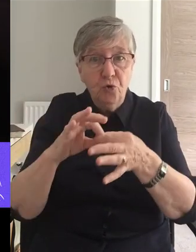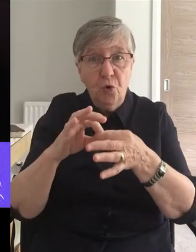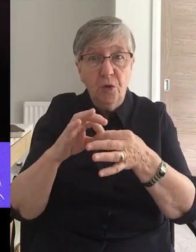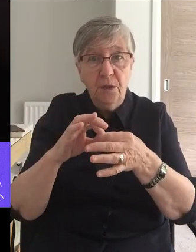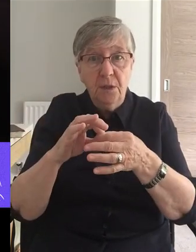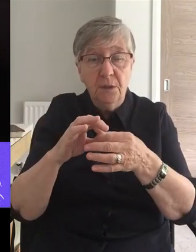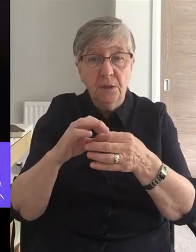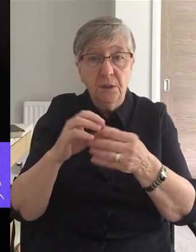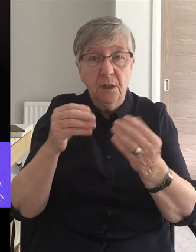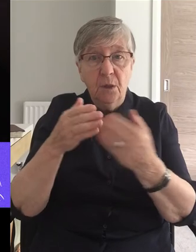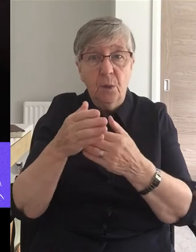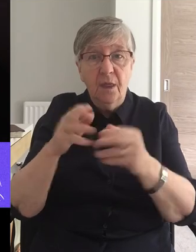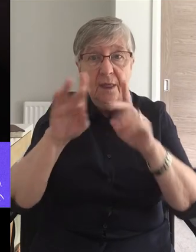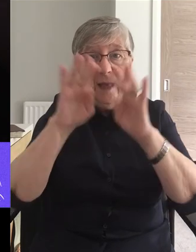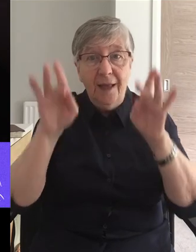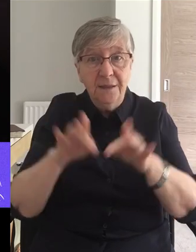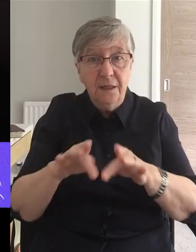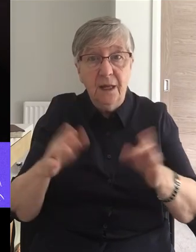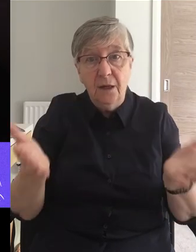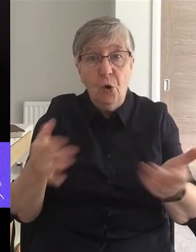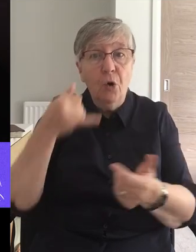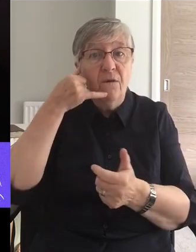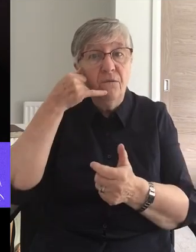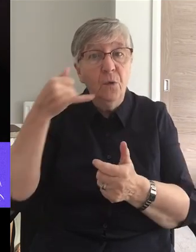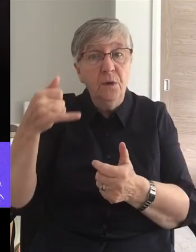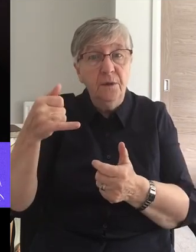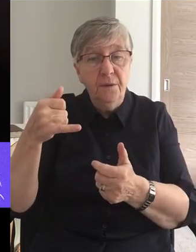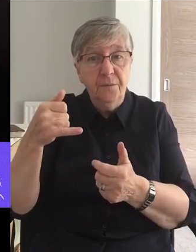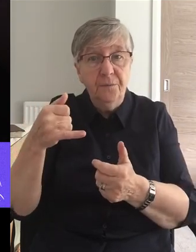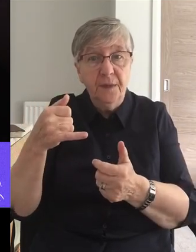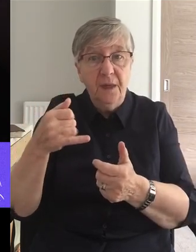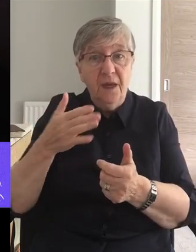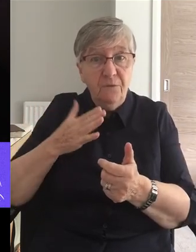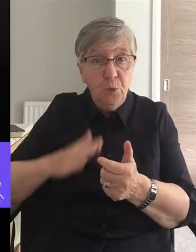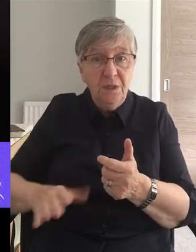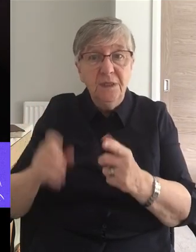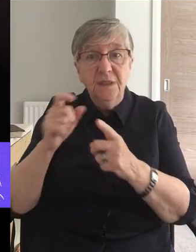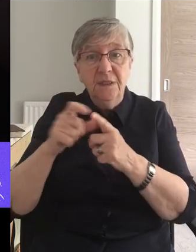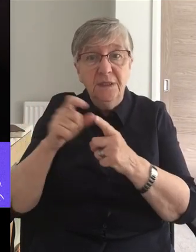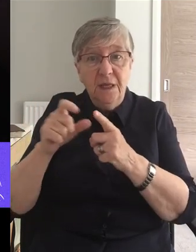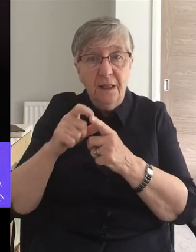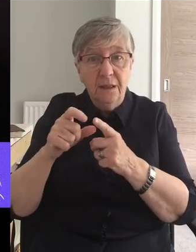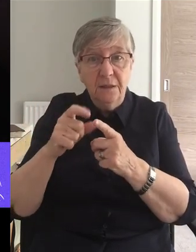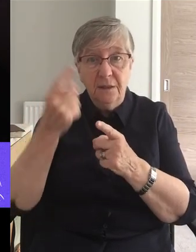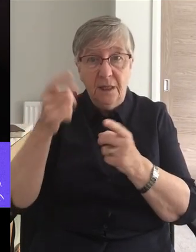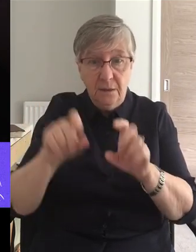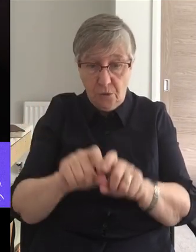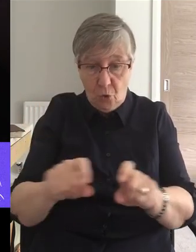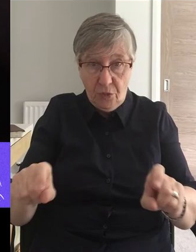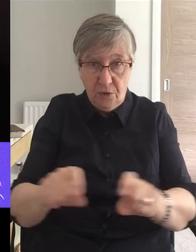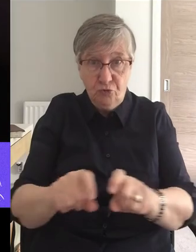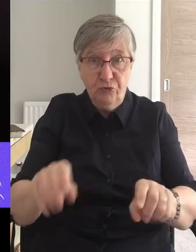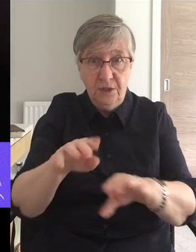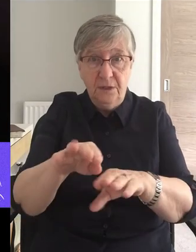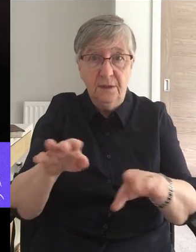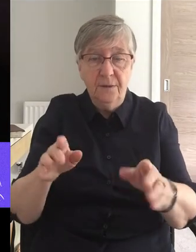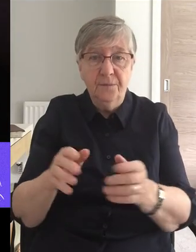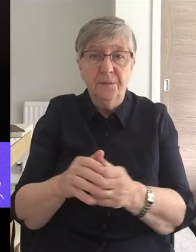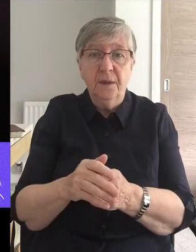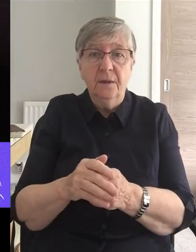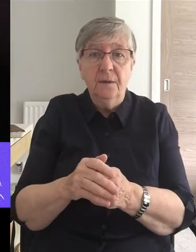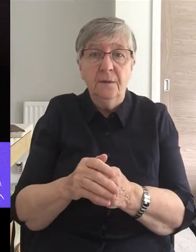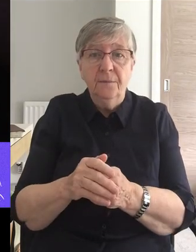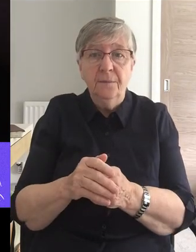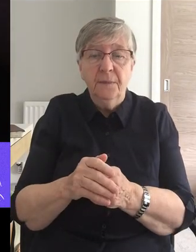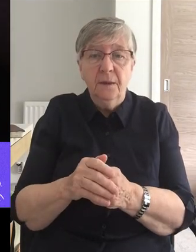either over the internet or by telephone. And if you need details about that, the links are on the screen here for